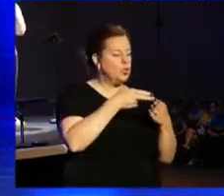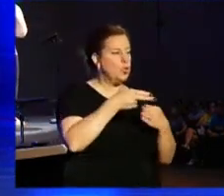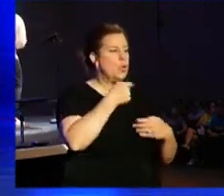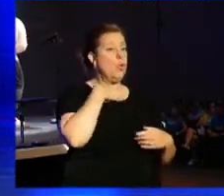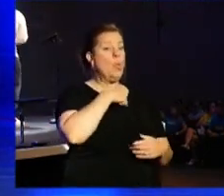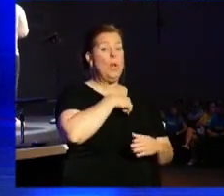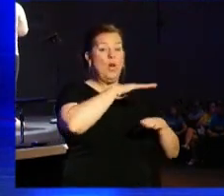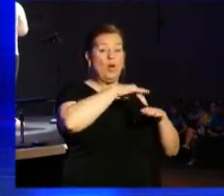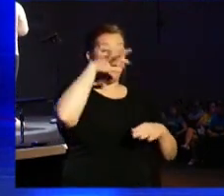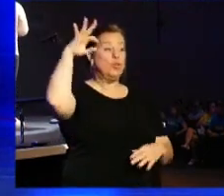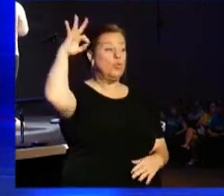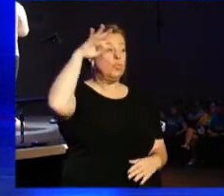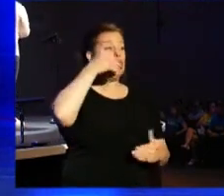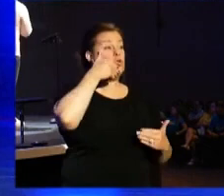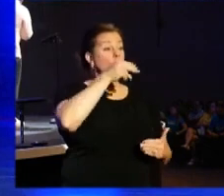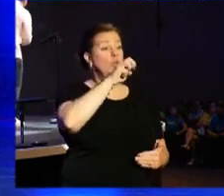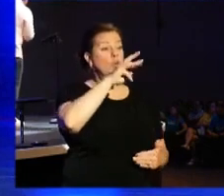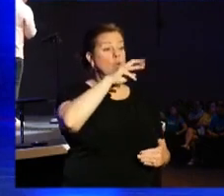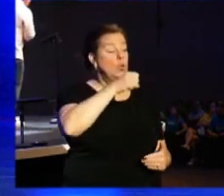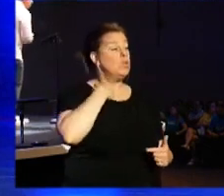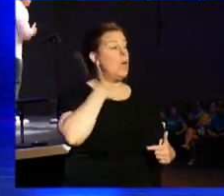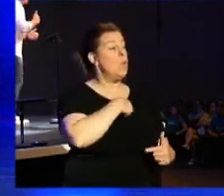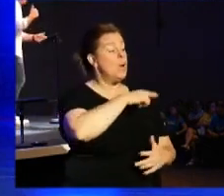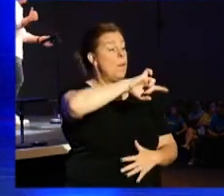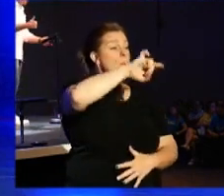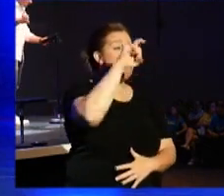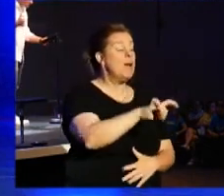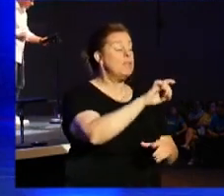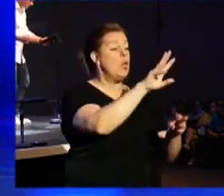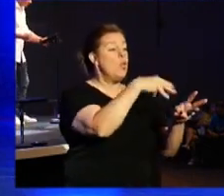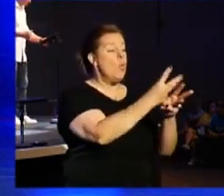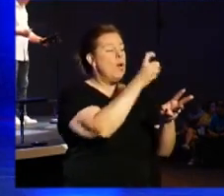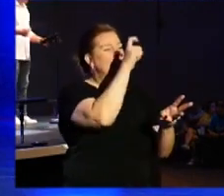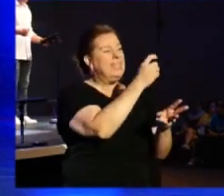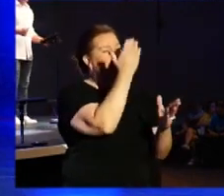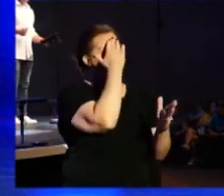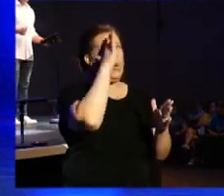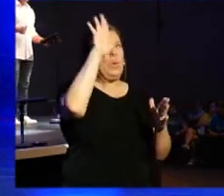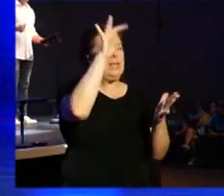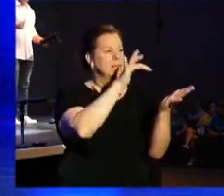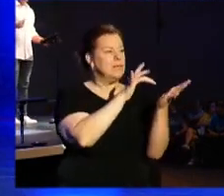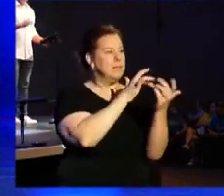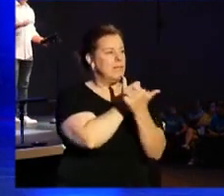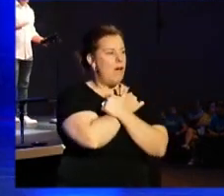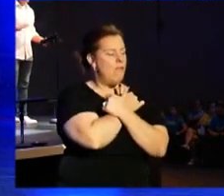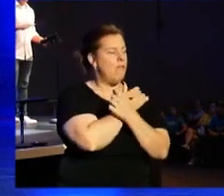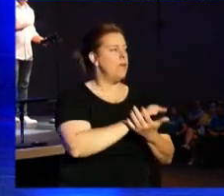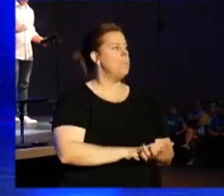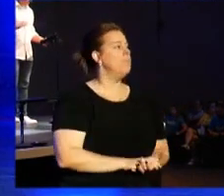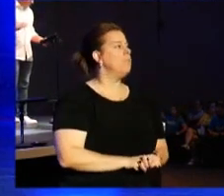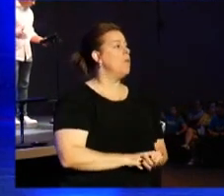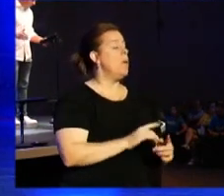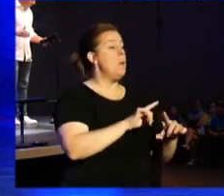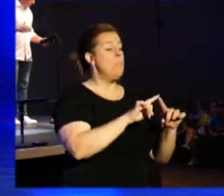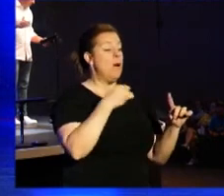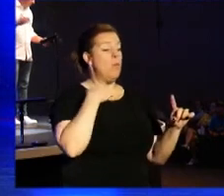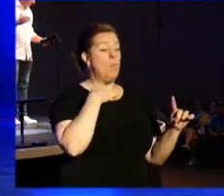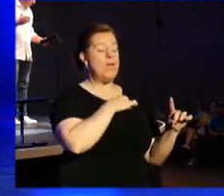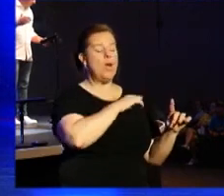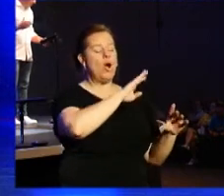We have to. This world needs to know the love of Jesus. But we're never called to do